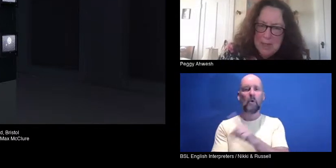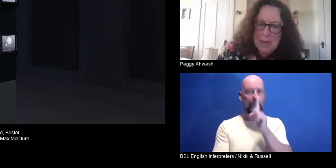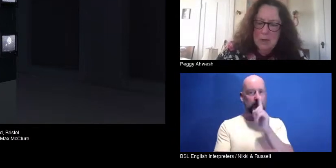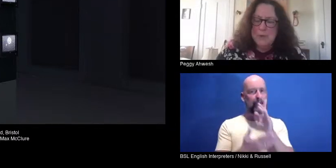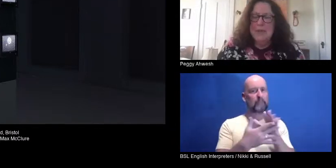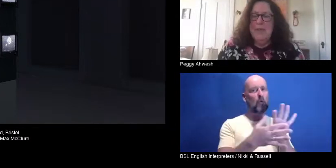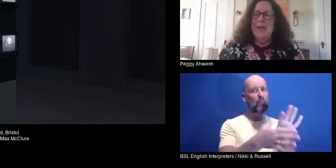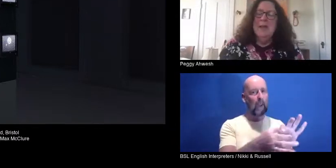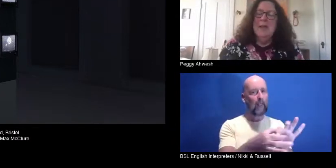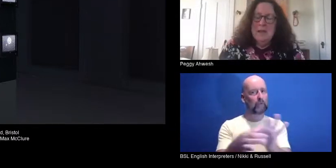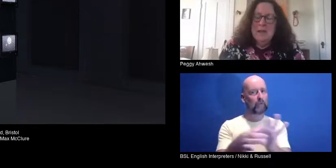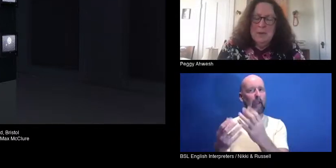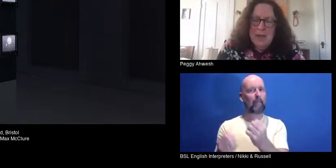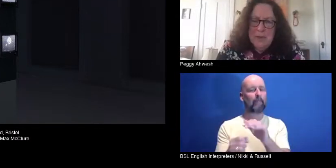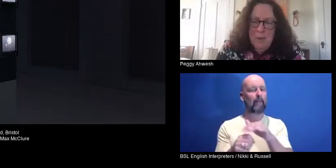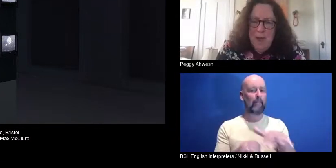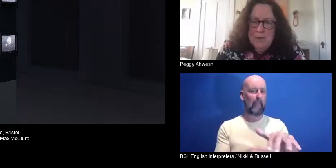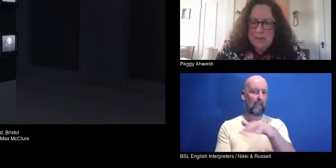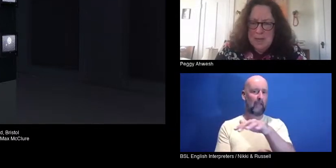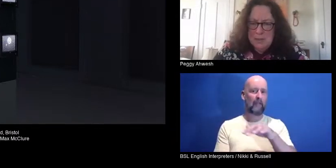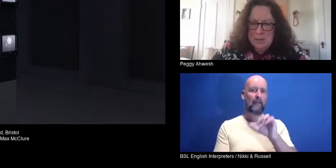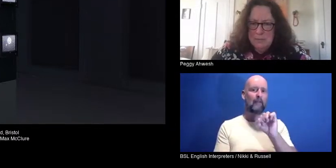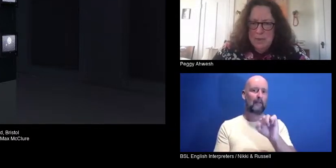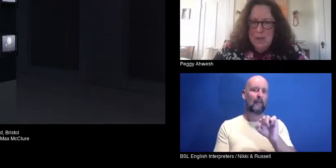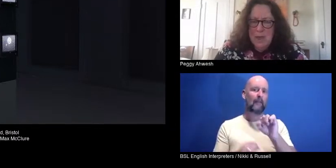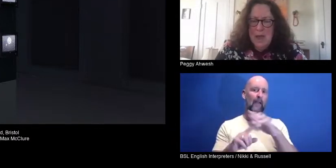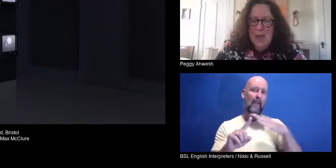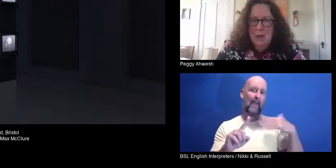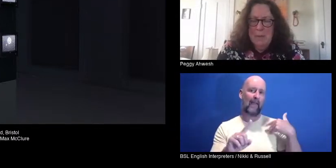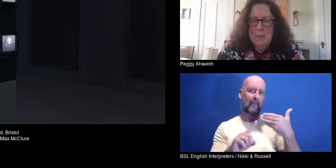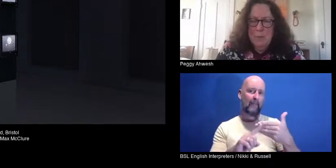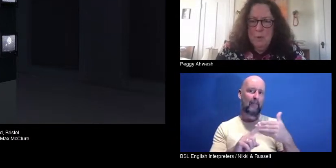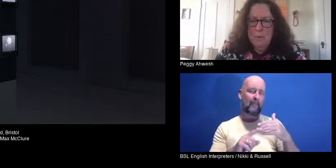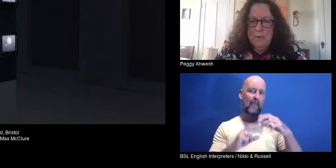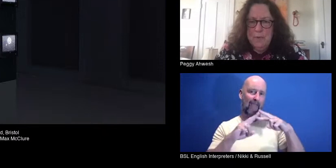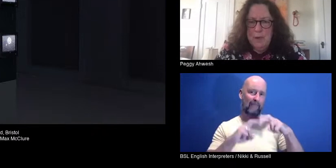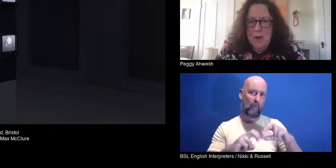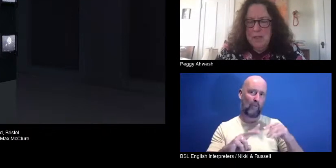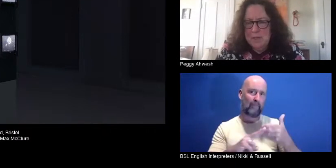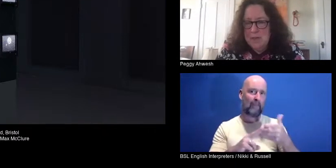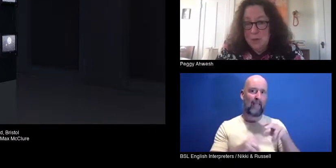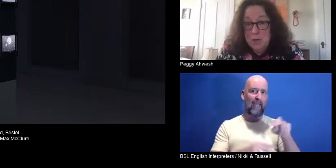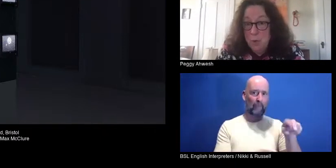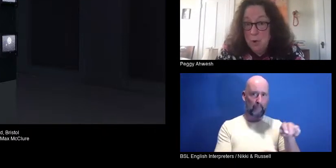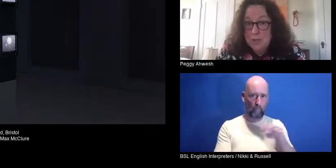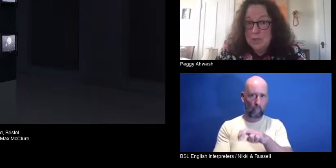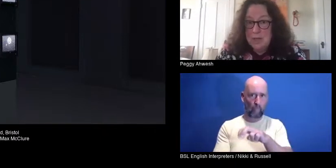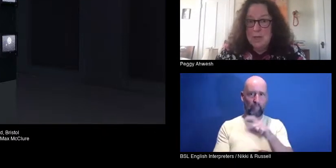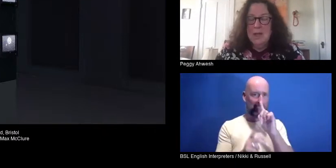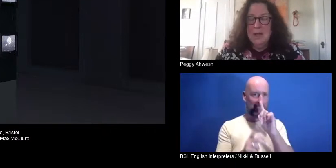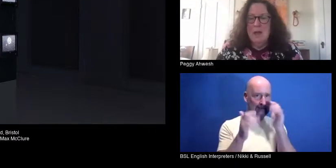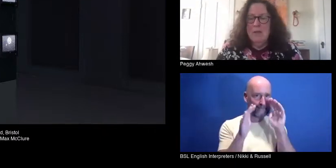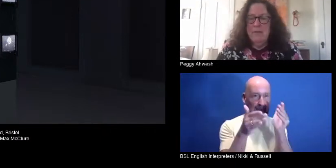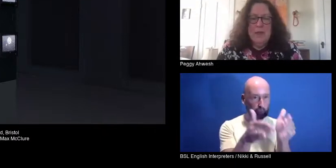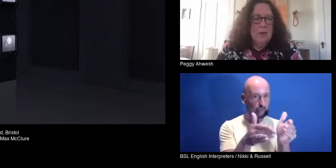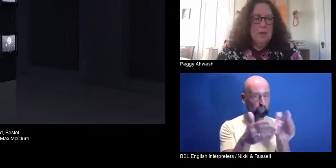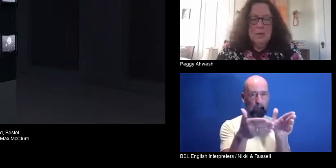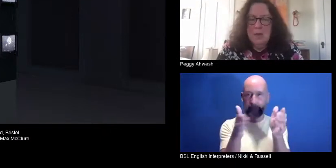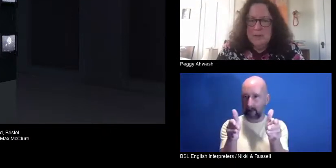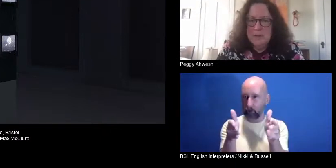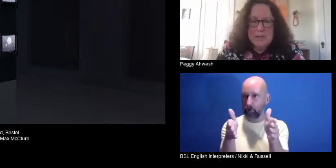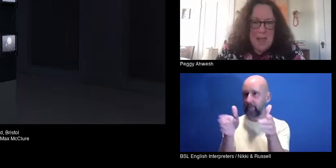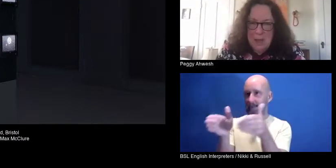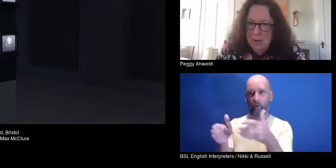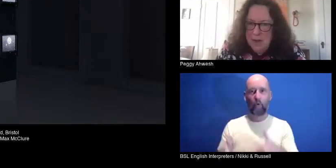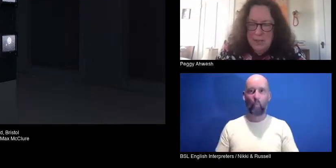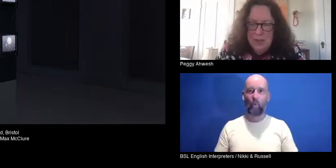that, like almost in that sort of ethnographic sense of how people move and how their attention works and how they feel